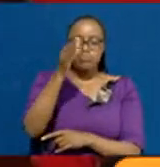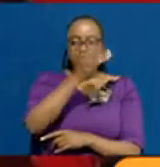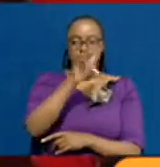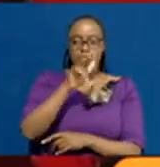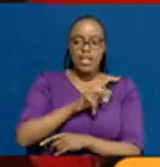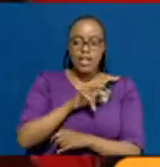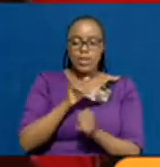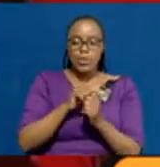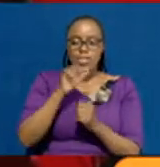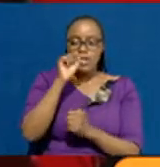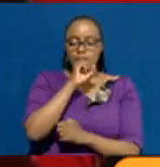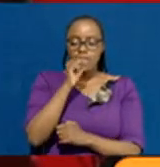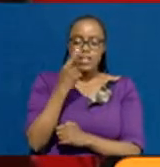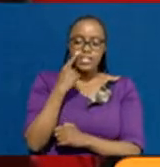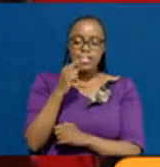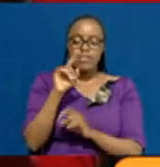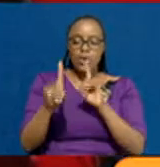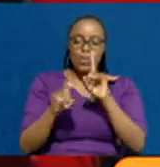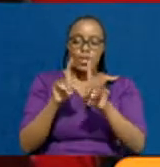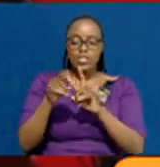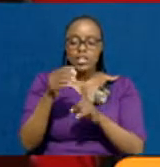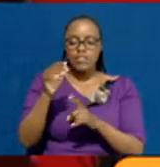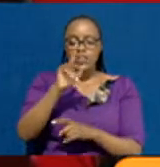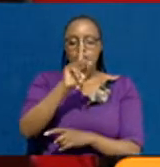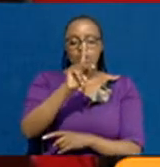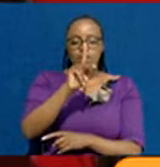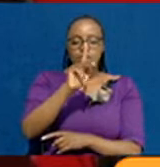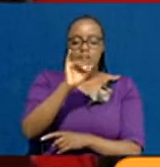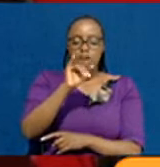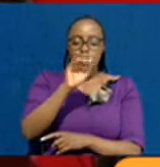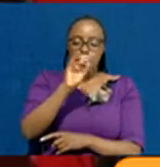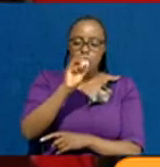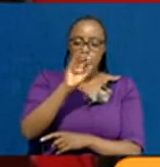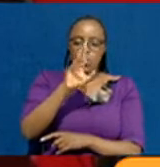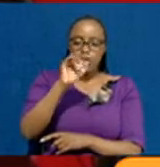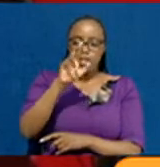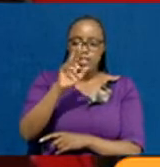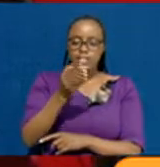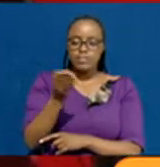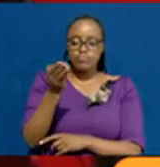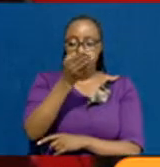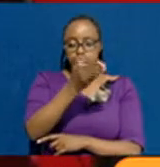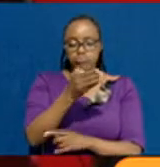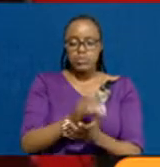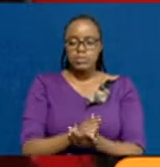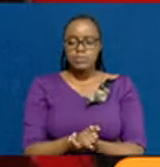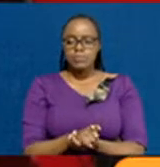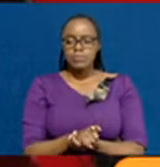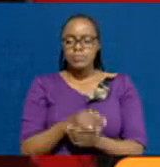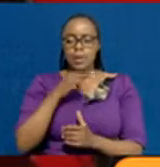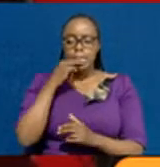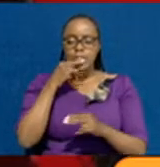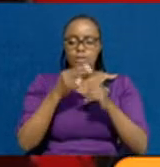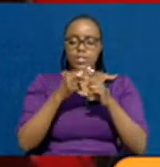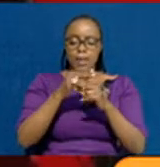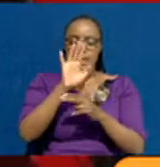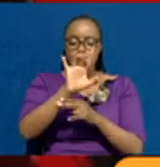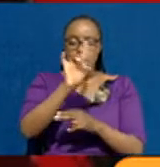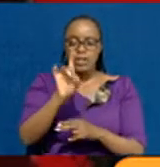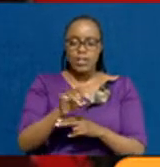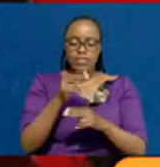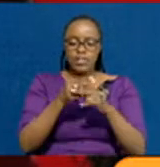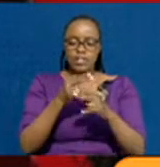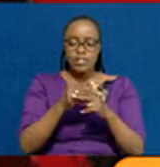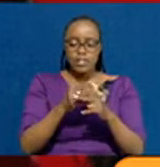with a microphone. I see there are quite a number of questions. Korir, you can pass the microphone to her. Yes, over there. Mention your name and then your question. My